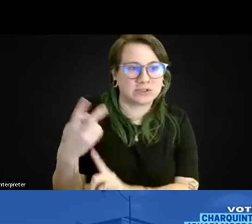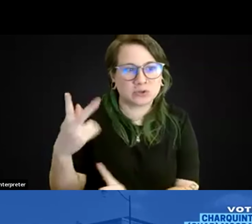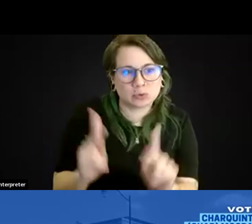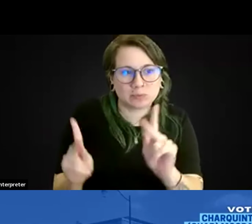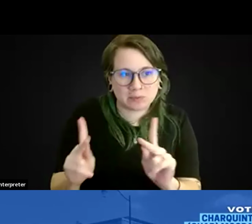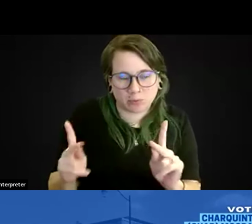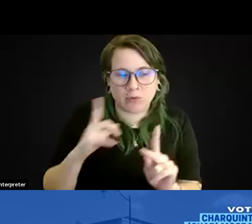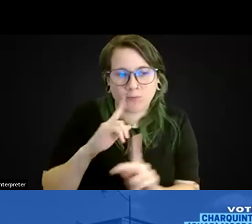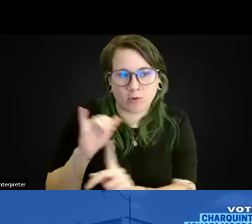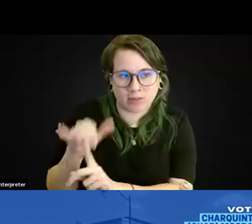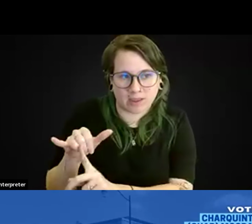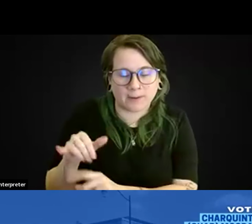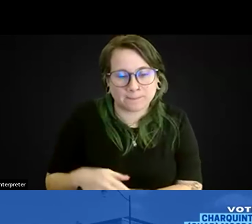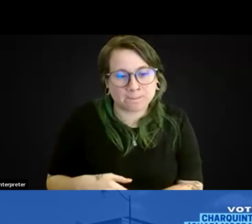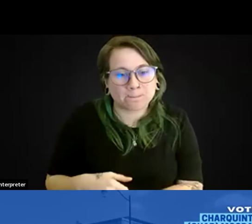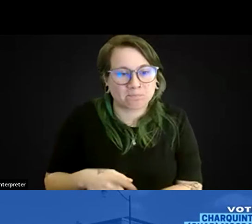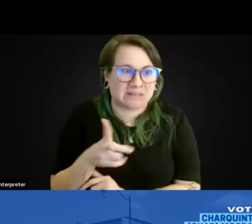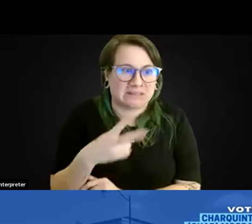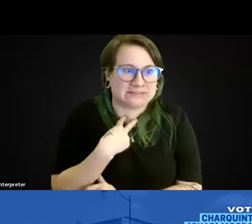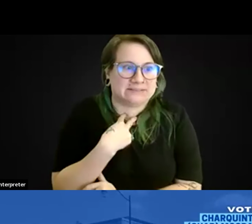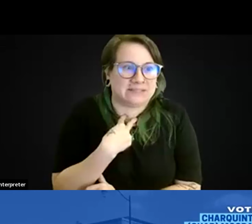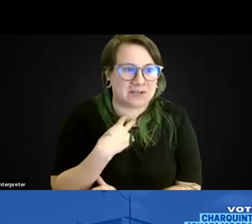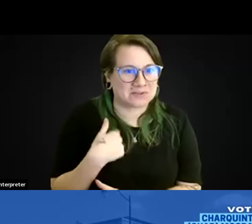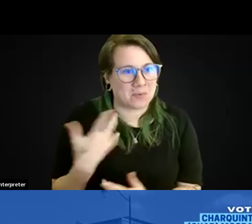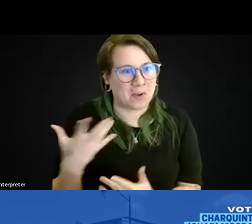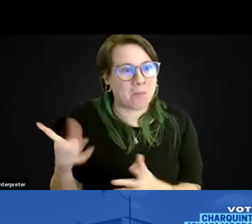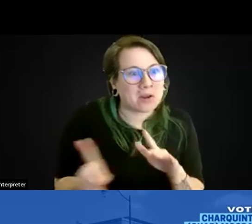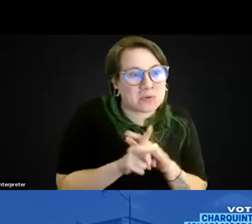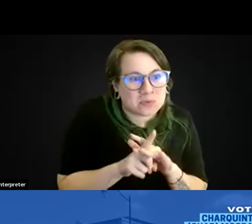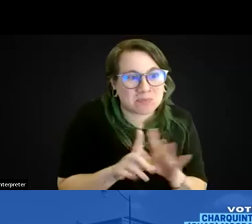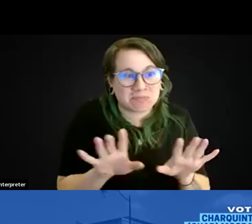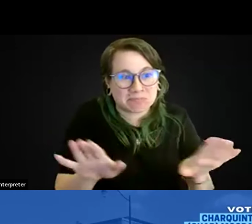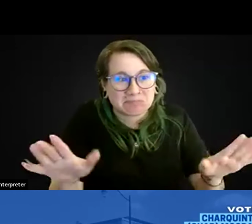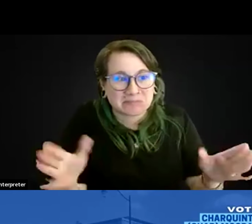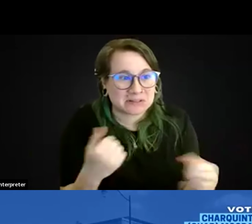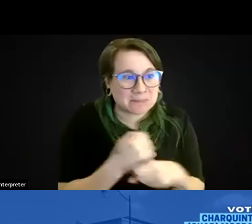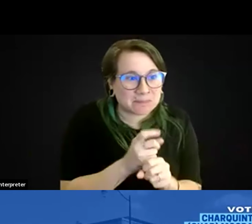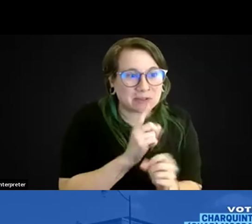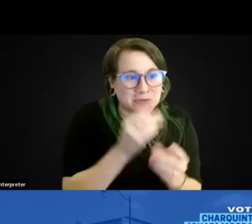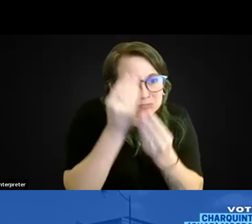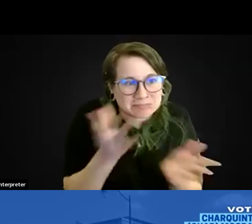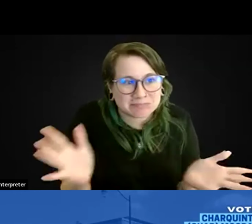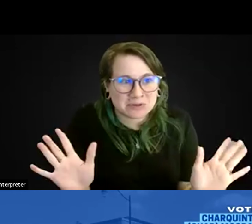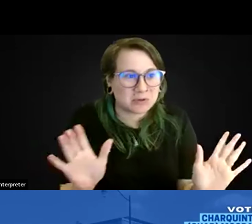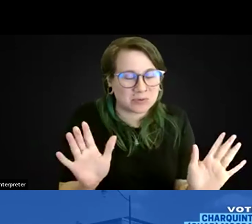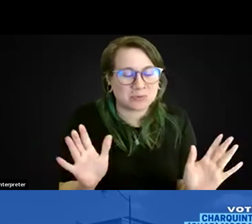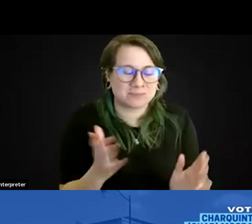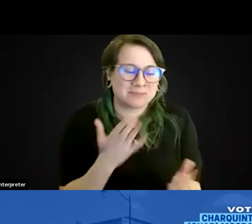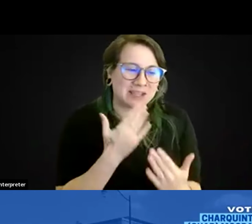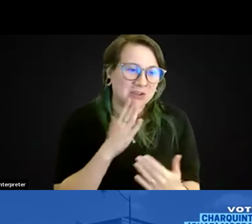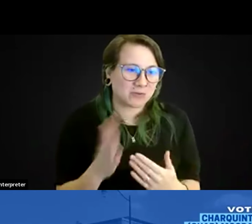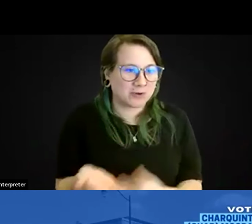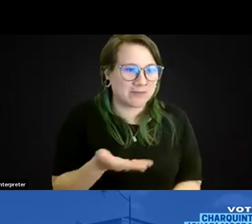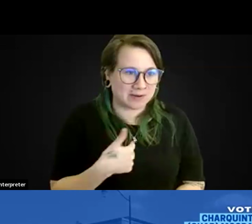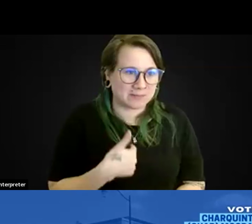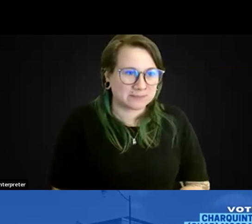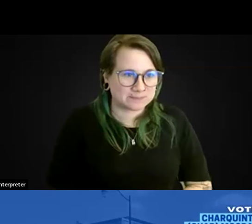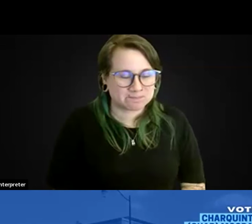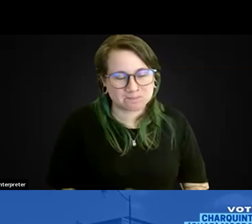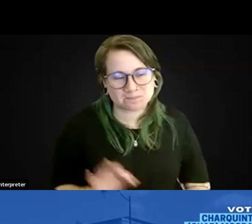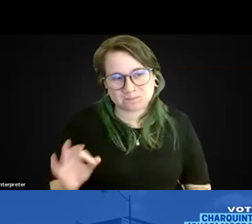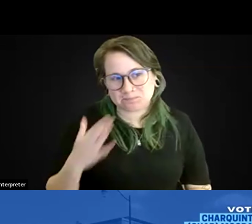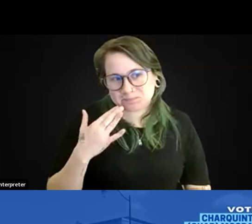for that, and he got stuck on that. So I want to at least make sure that I was on it. So thanks for having me. Thank